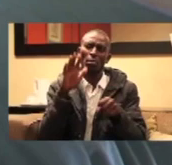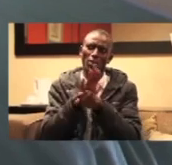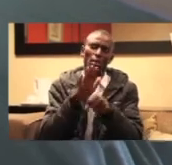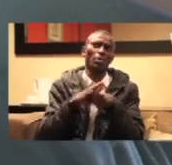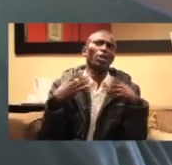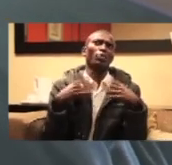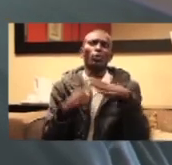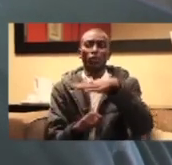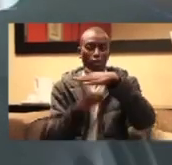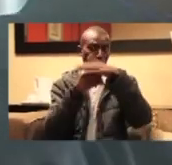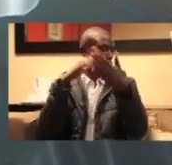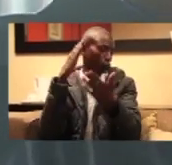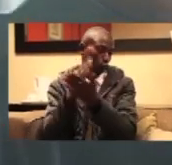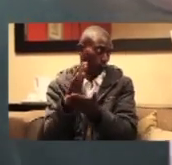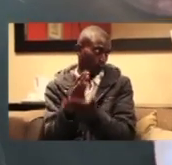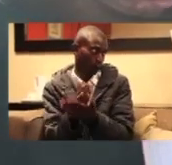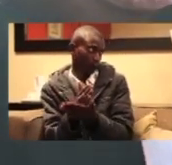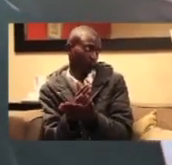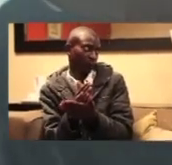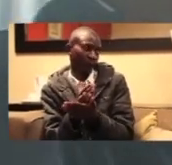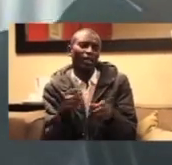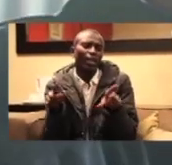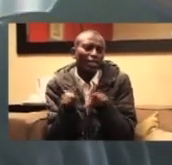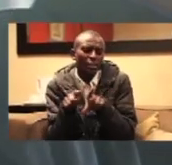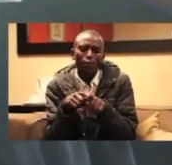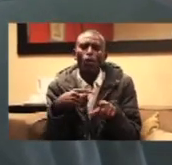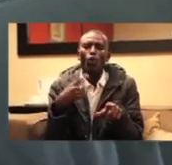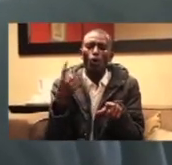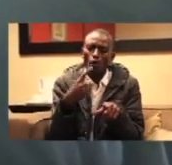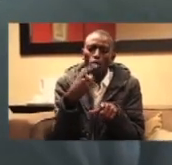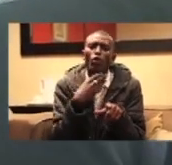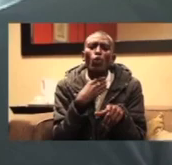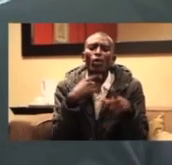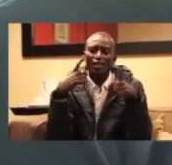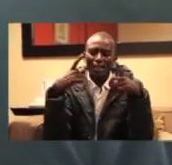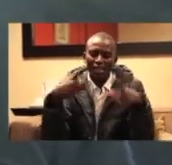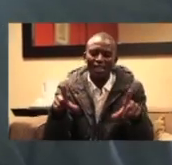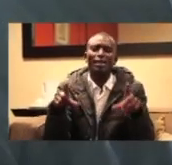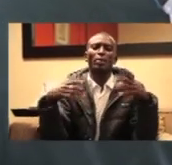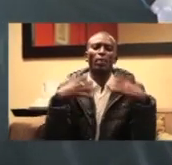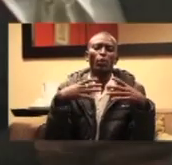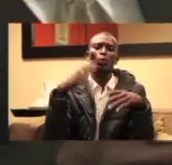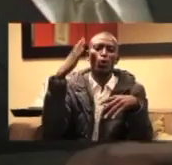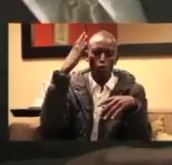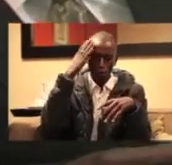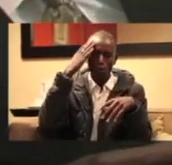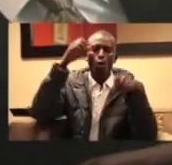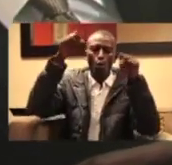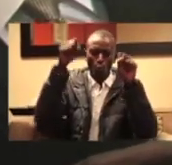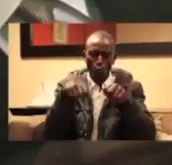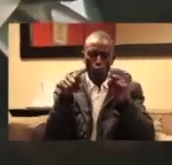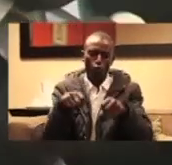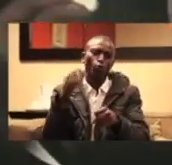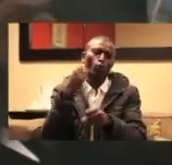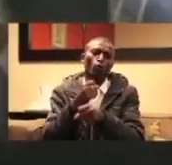people and people supported us. My passion in this is just to let everyone know that it's possible to do a church wedding.